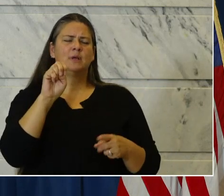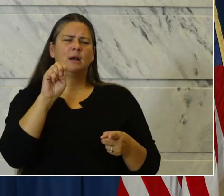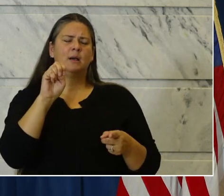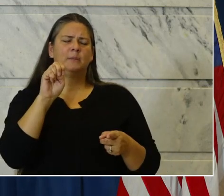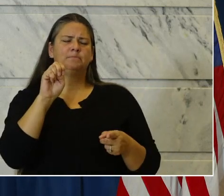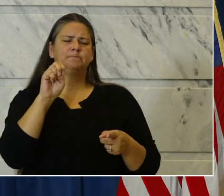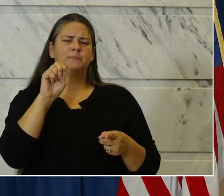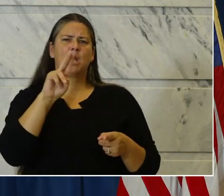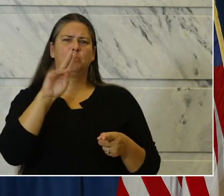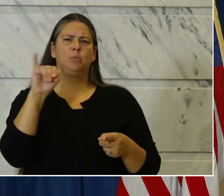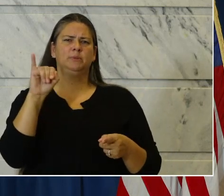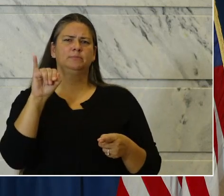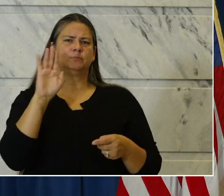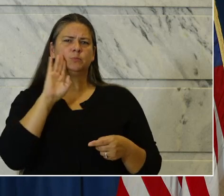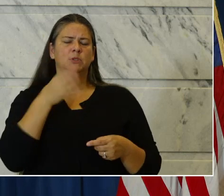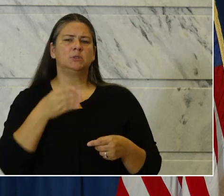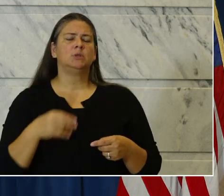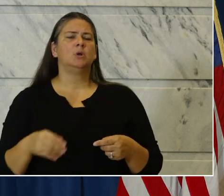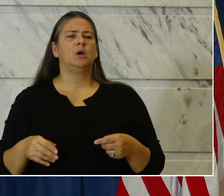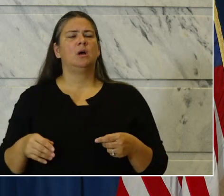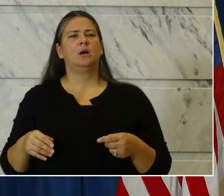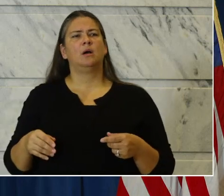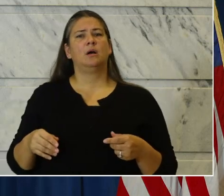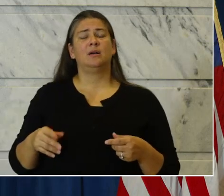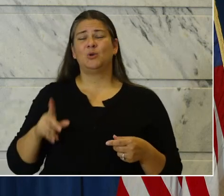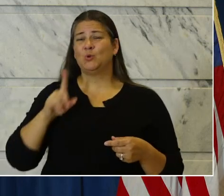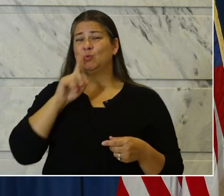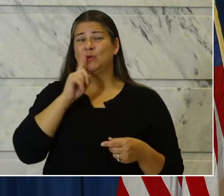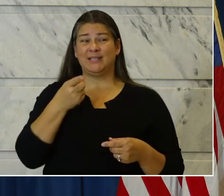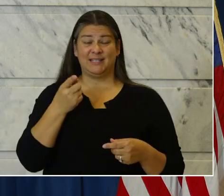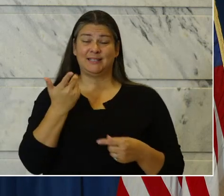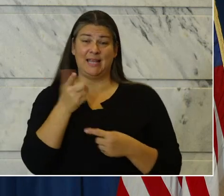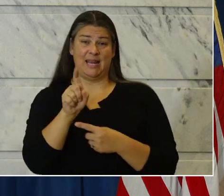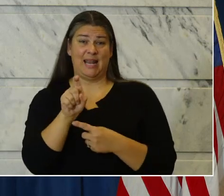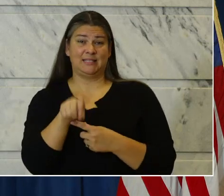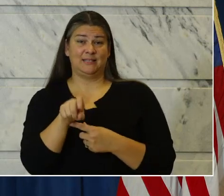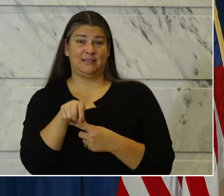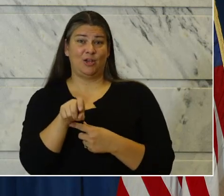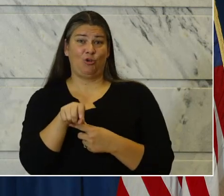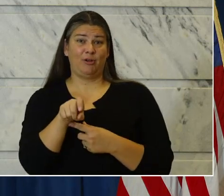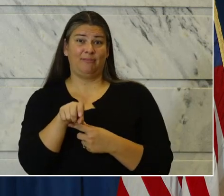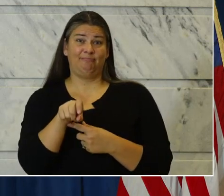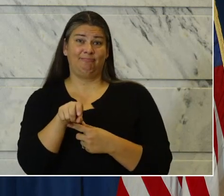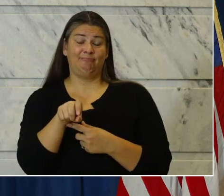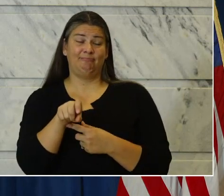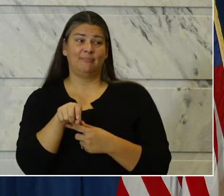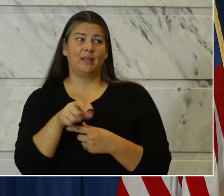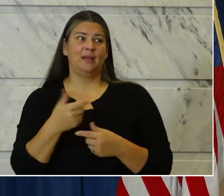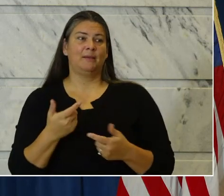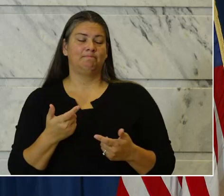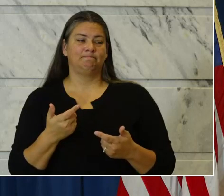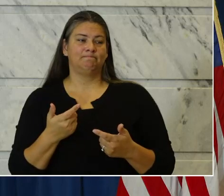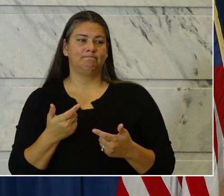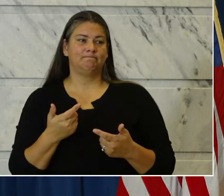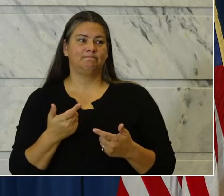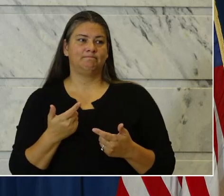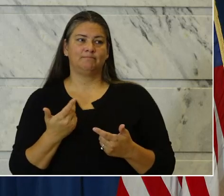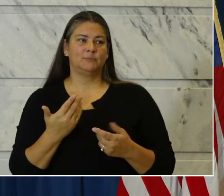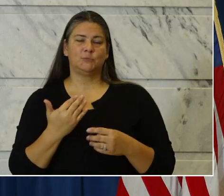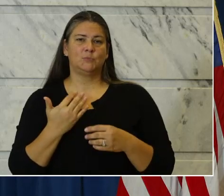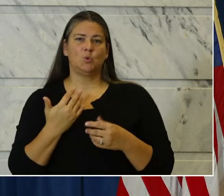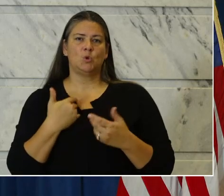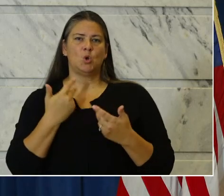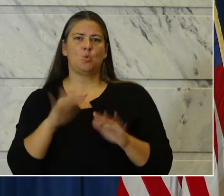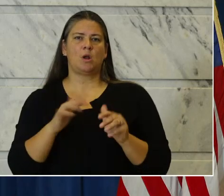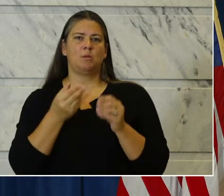on unemployment. It's been absolutely necessary to prevent us from falling